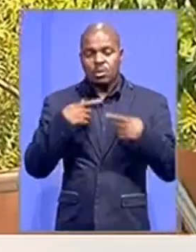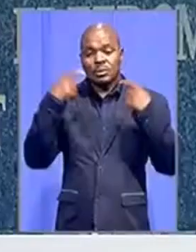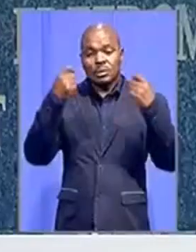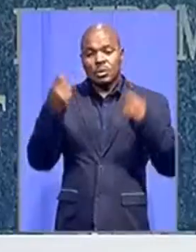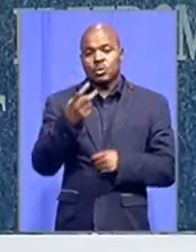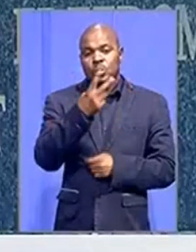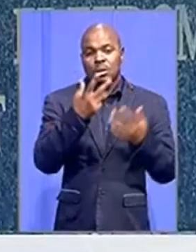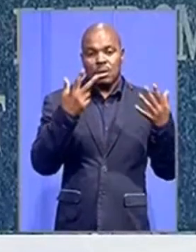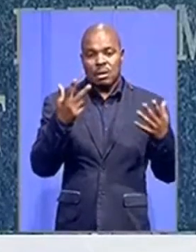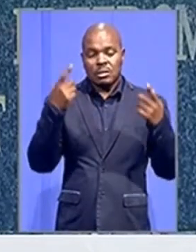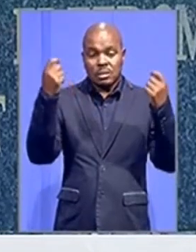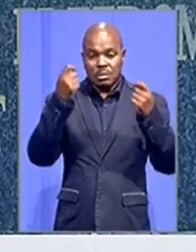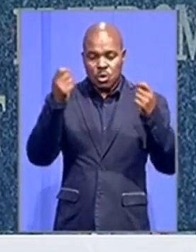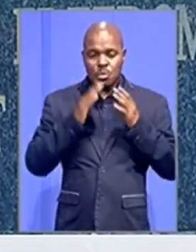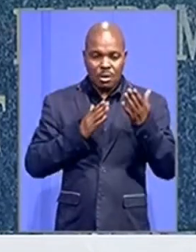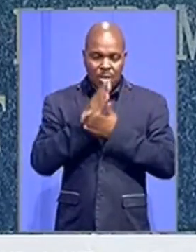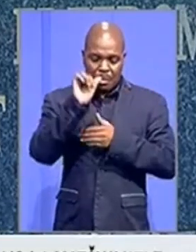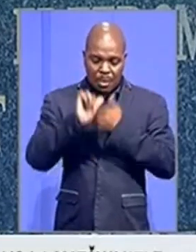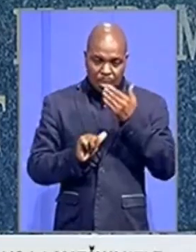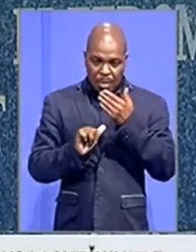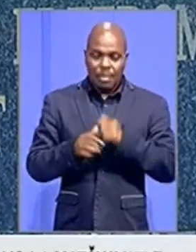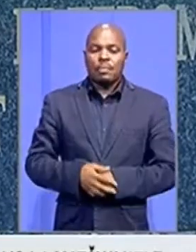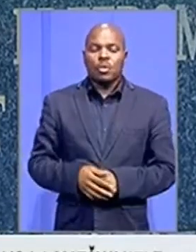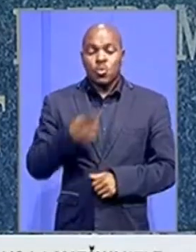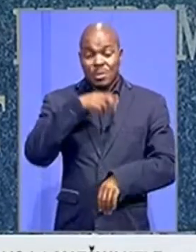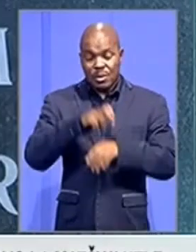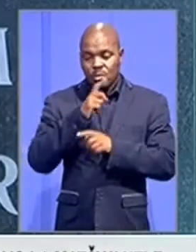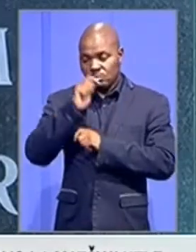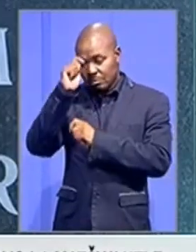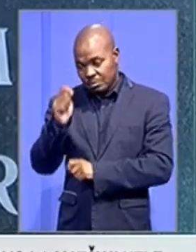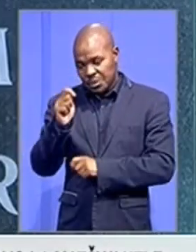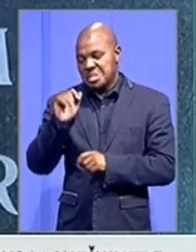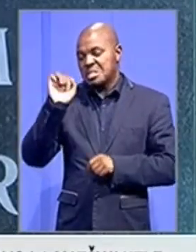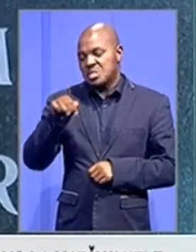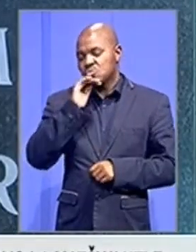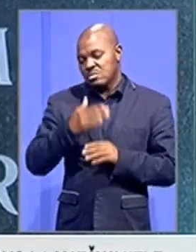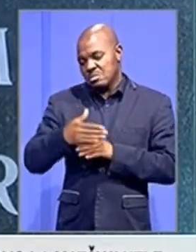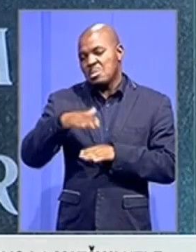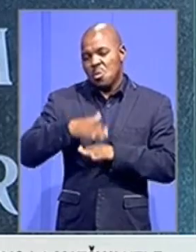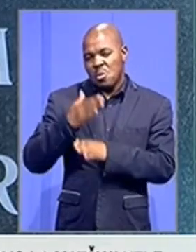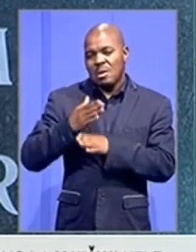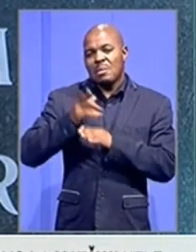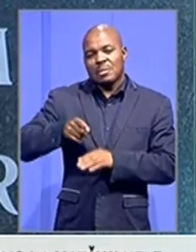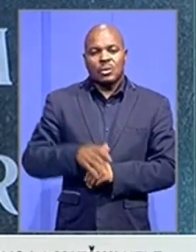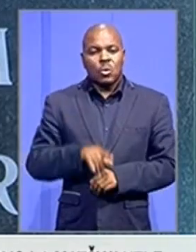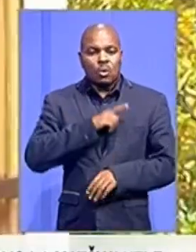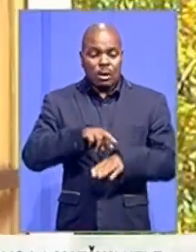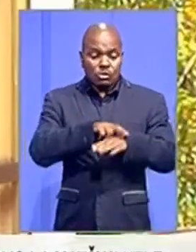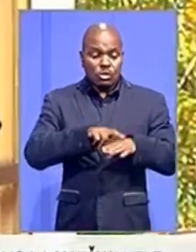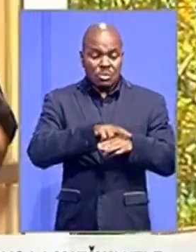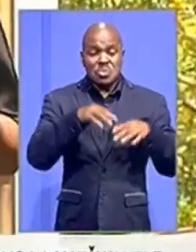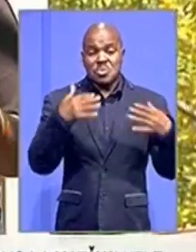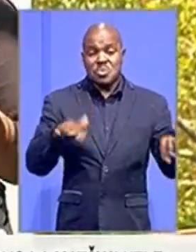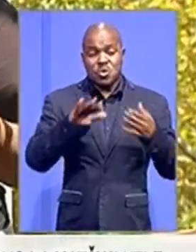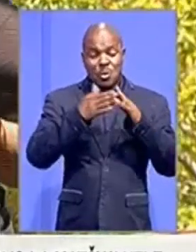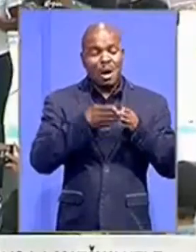28th anniversary of Human Rights Month, we need to recognize that we still have a long way to go as racism is deeply ingrained in